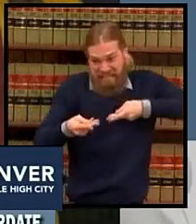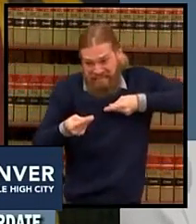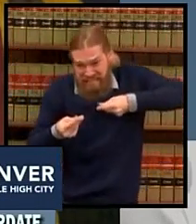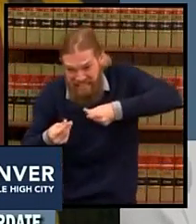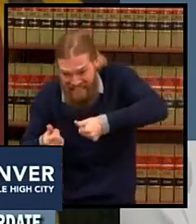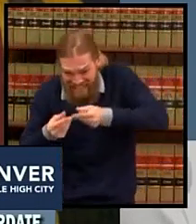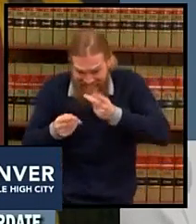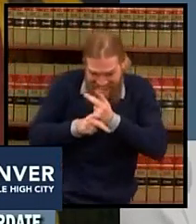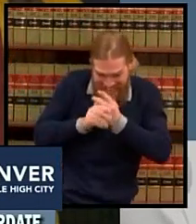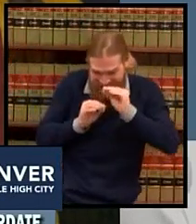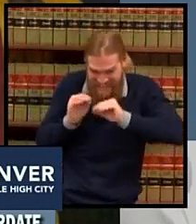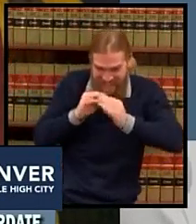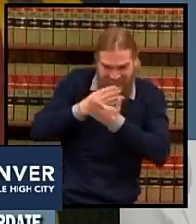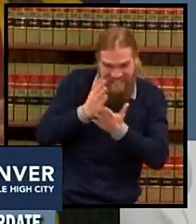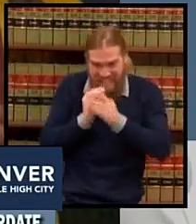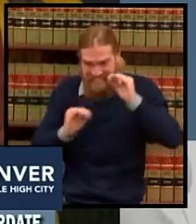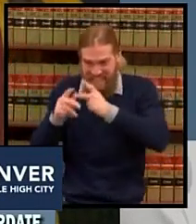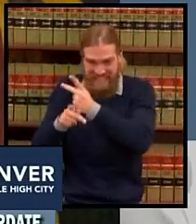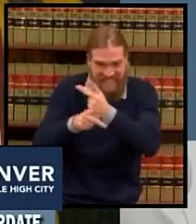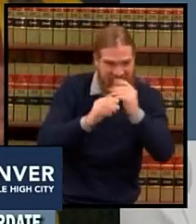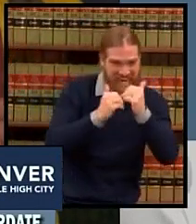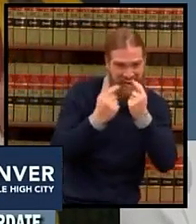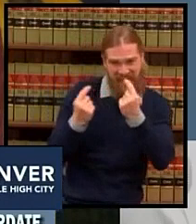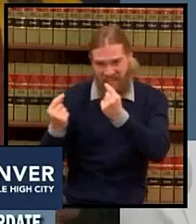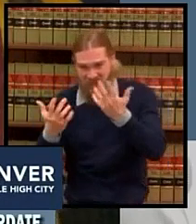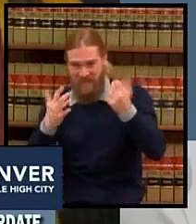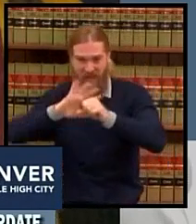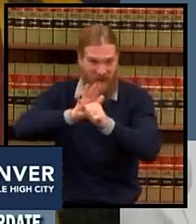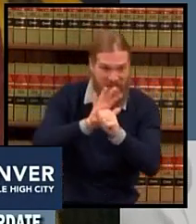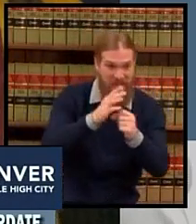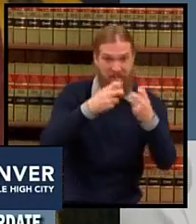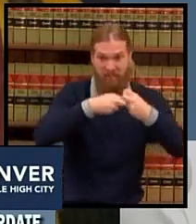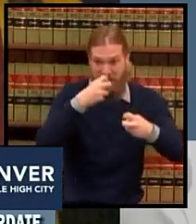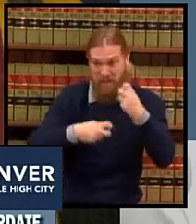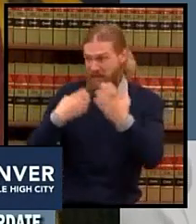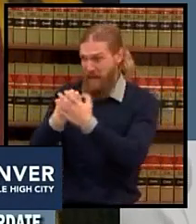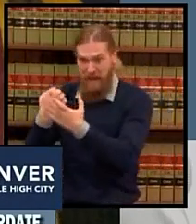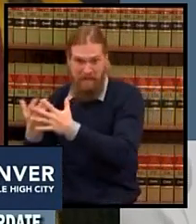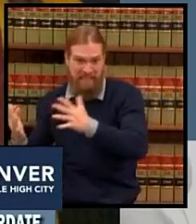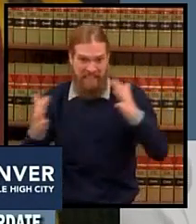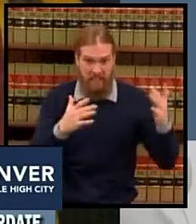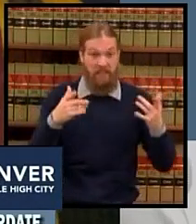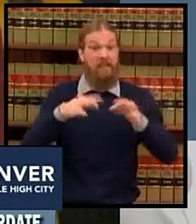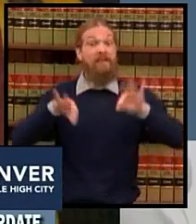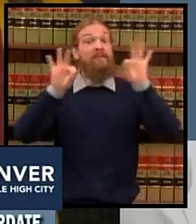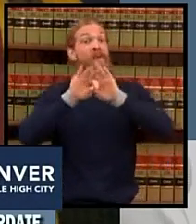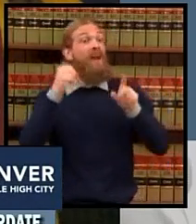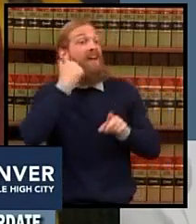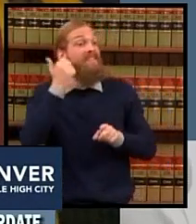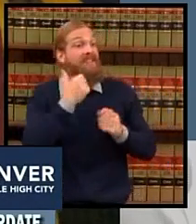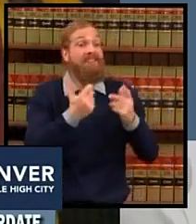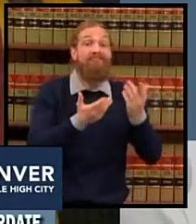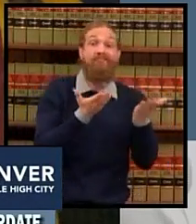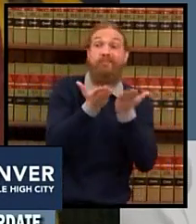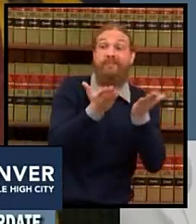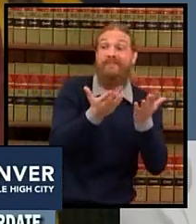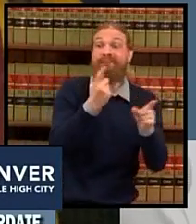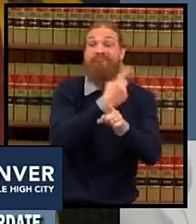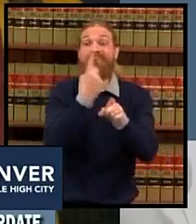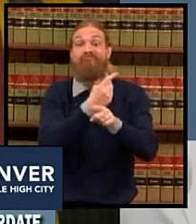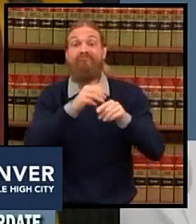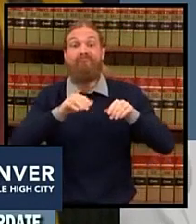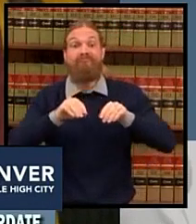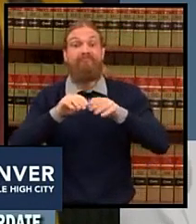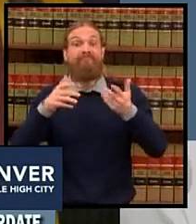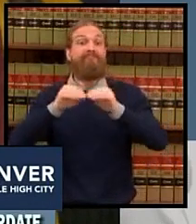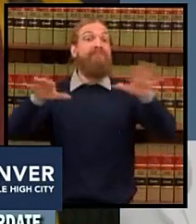challenges presented by COVID and continue to provide core services to the people that call our city home while waiting for FEMA to